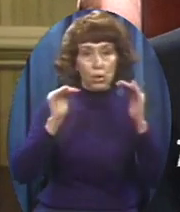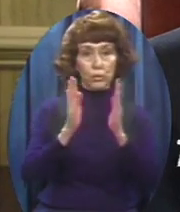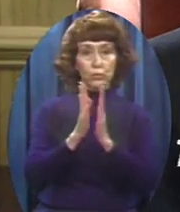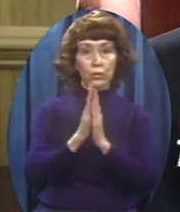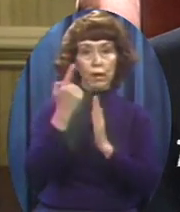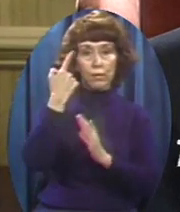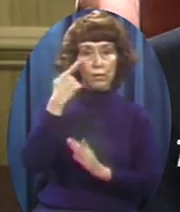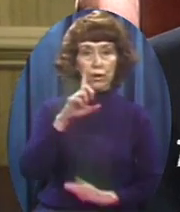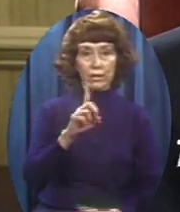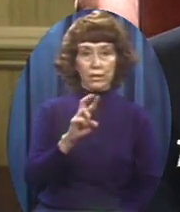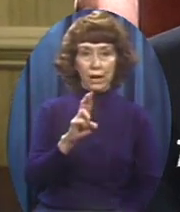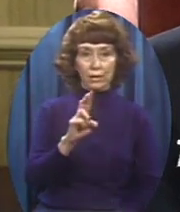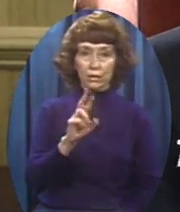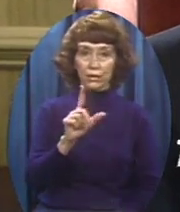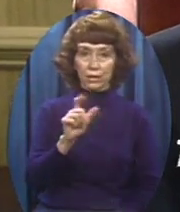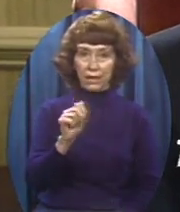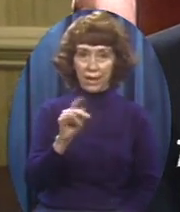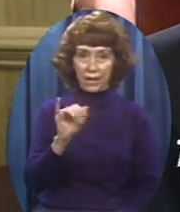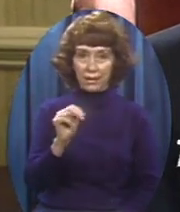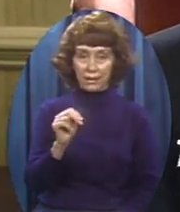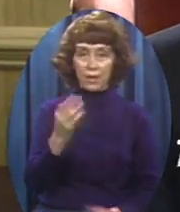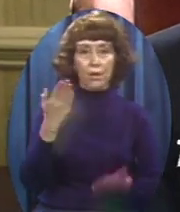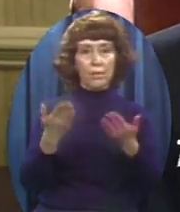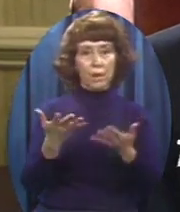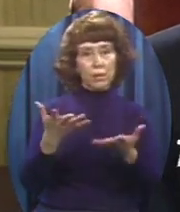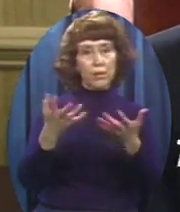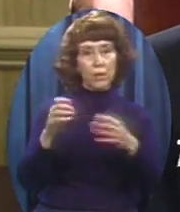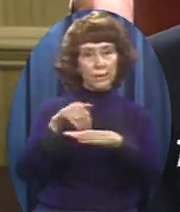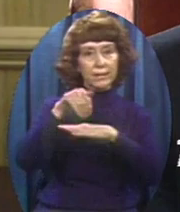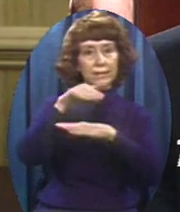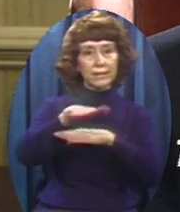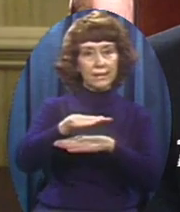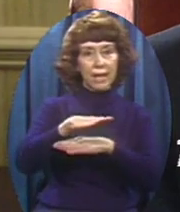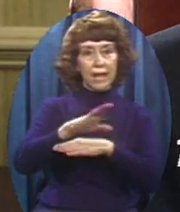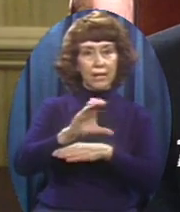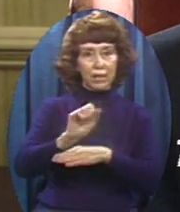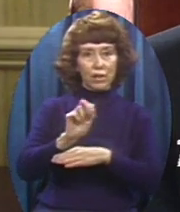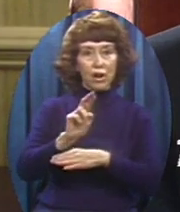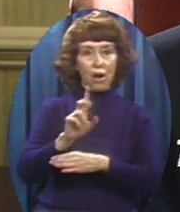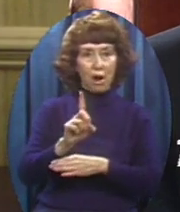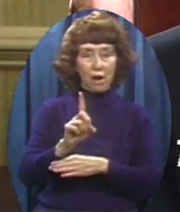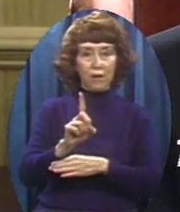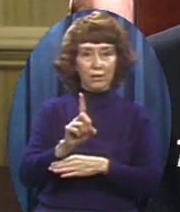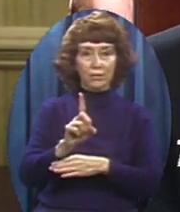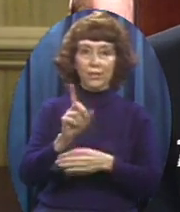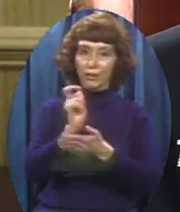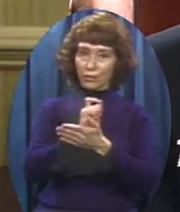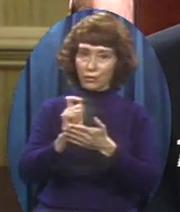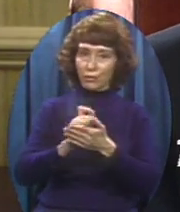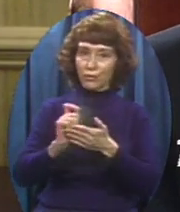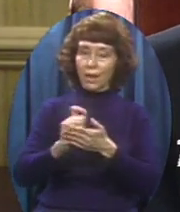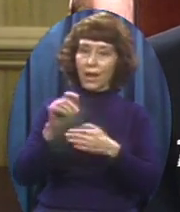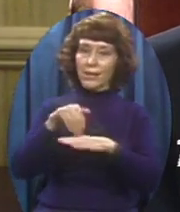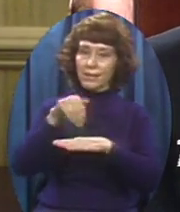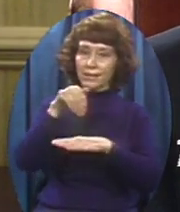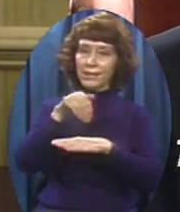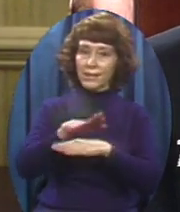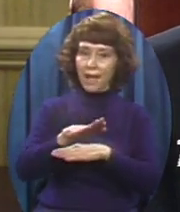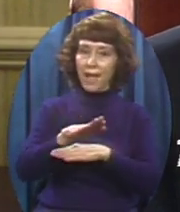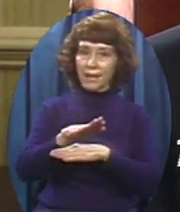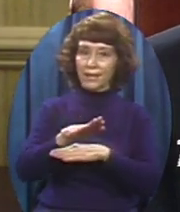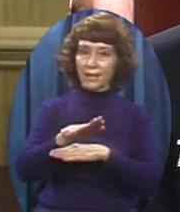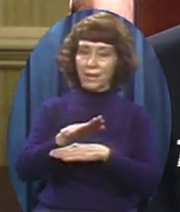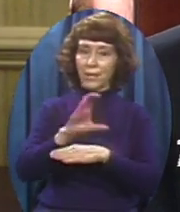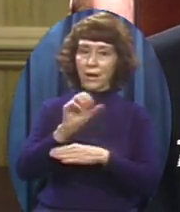Get Well card, a promise of your prayers, just write to Dr. B.R. Lakin, Box 2200, Titusville, Florida, and let him know you're praying for